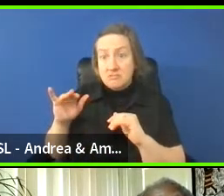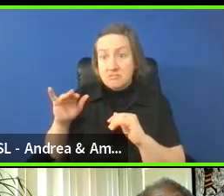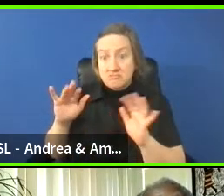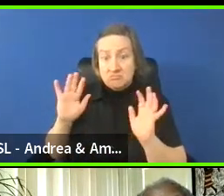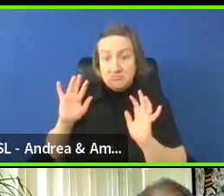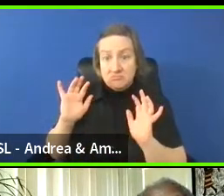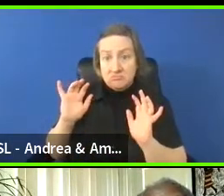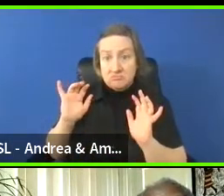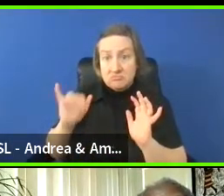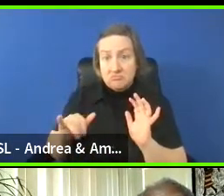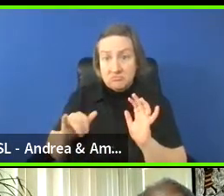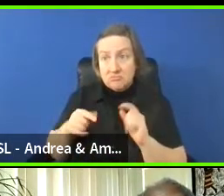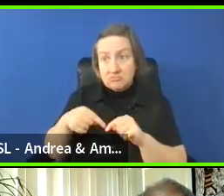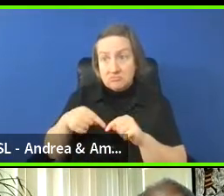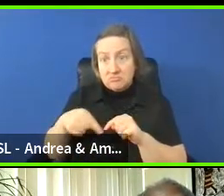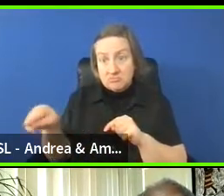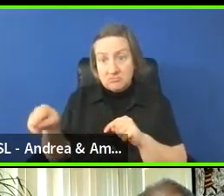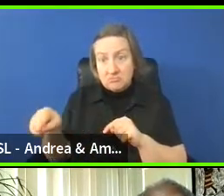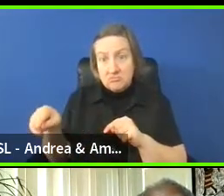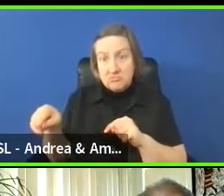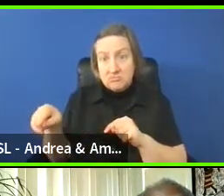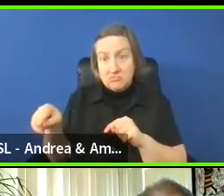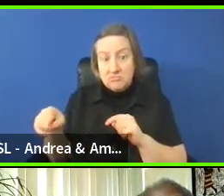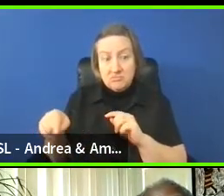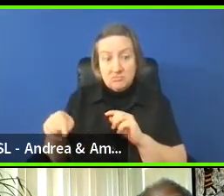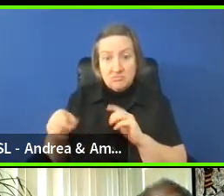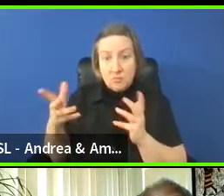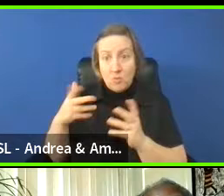this stretch of showing.